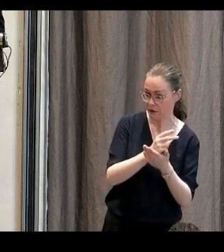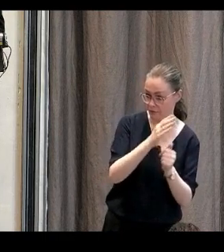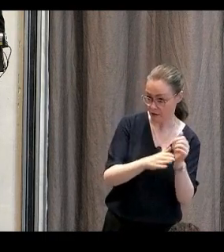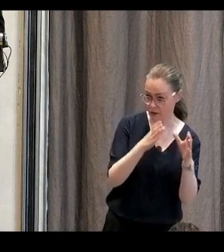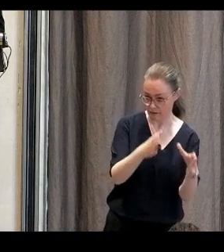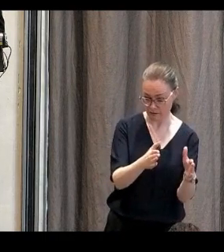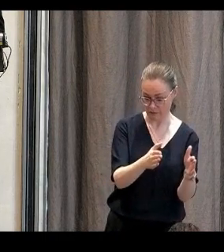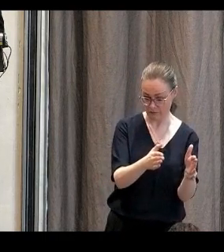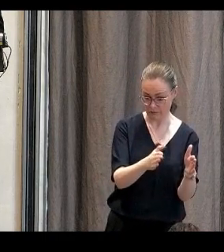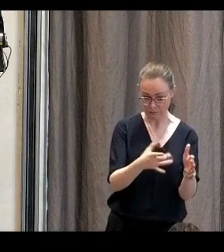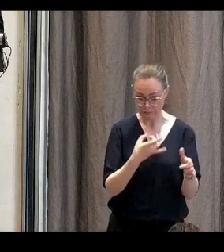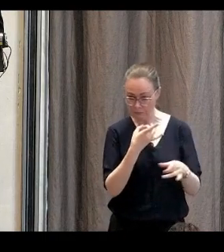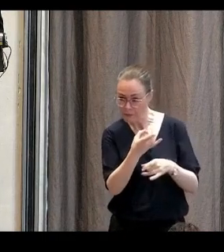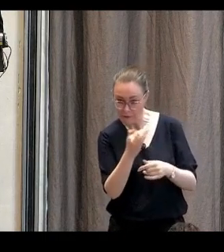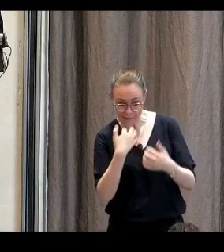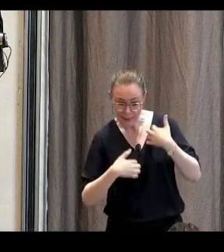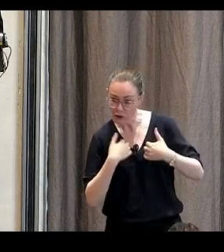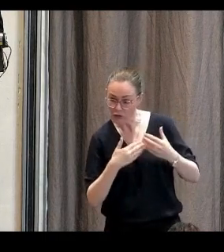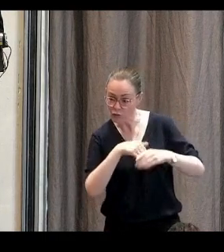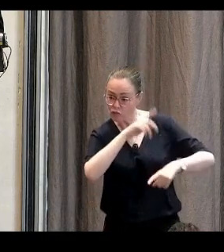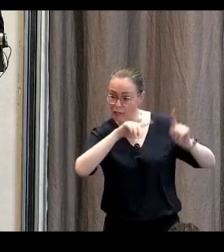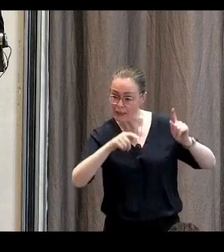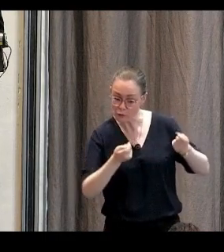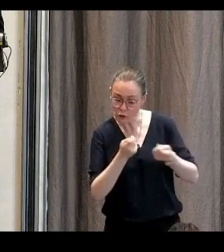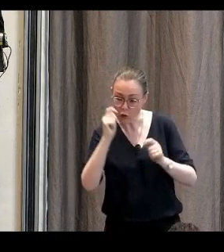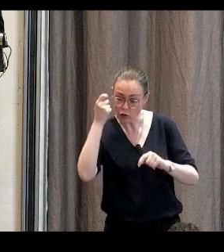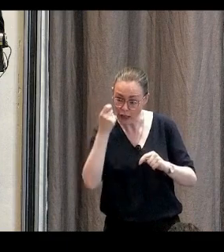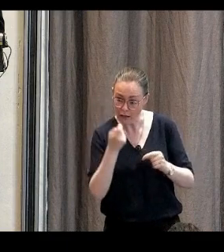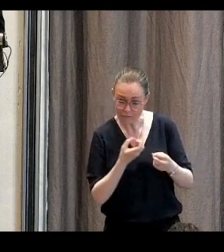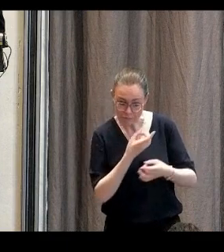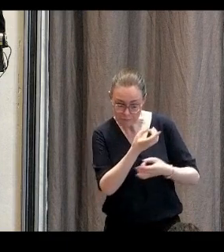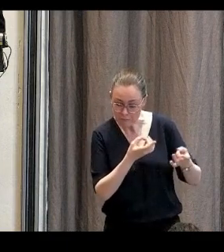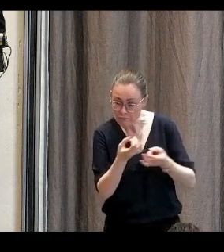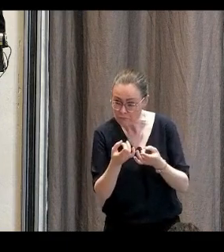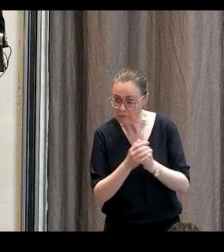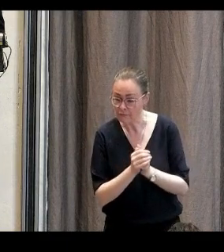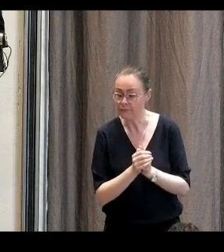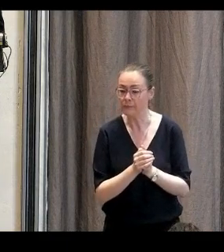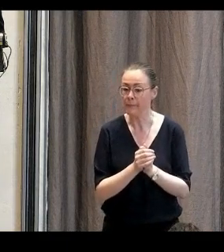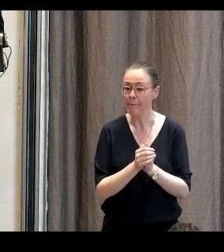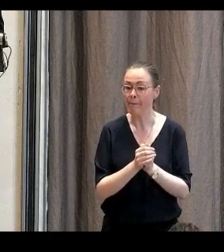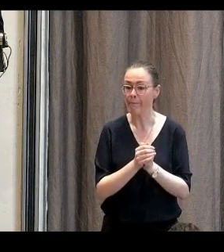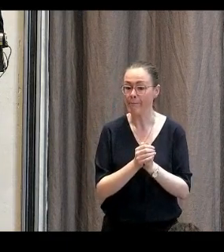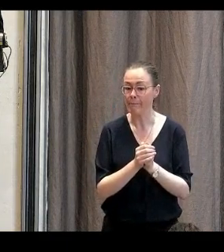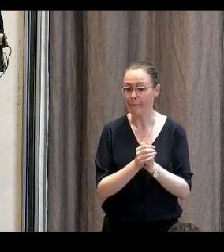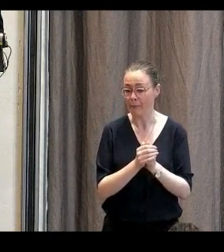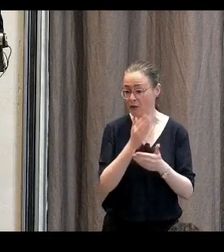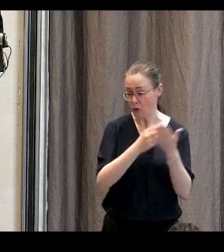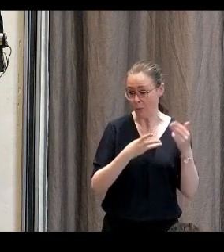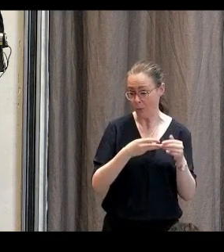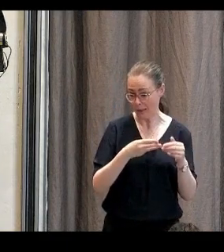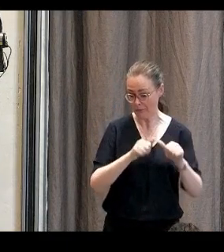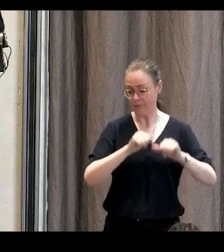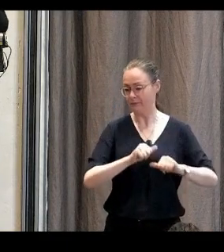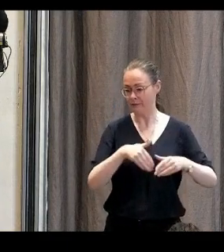and we ask them if they'd be interested in joining a randomized controlled trial, and they and a number will give consent